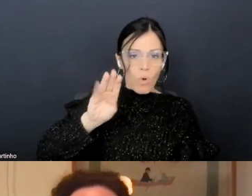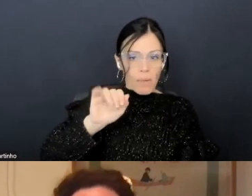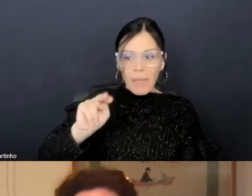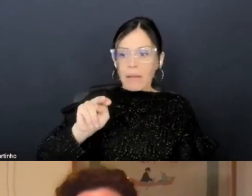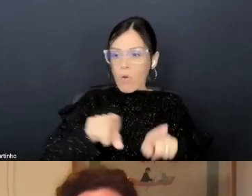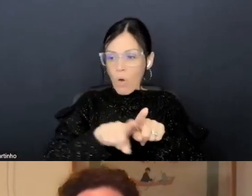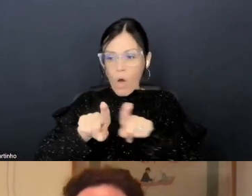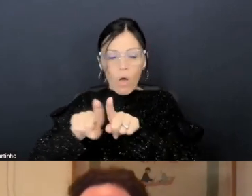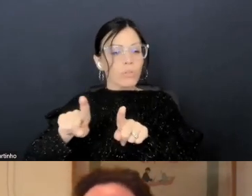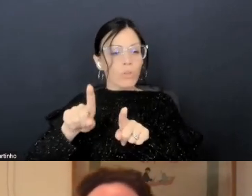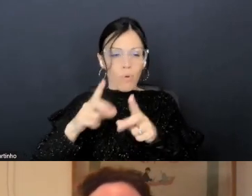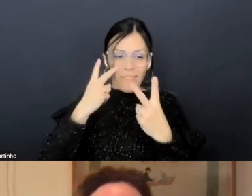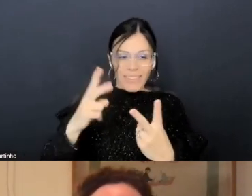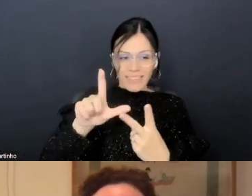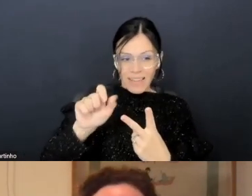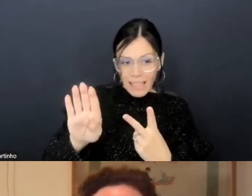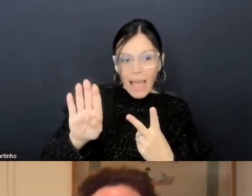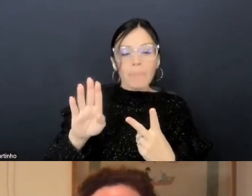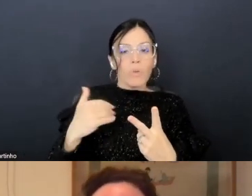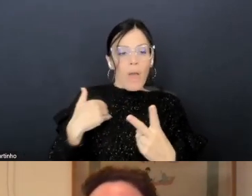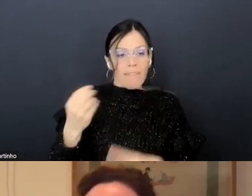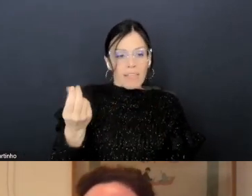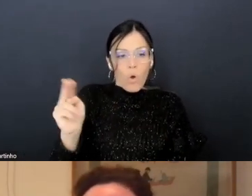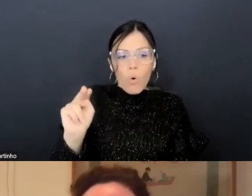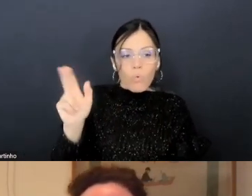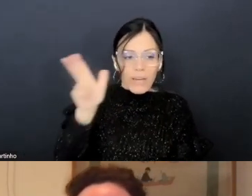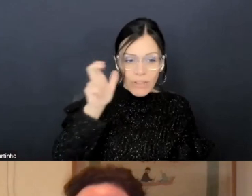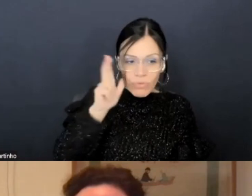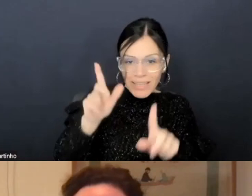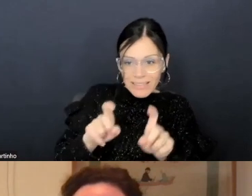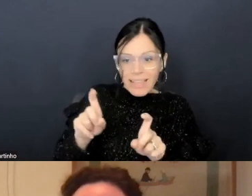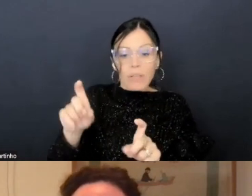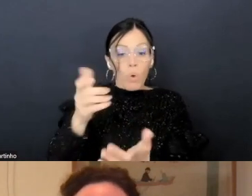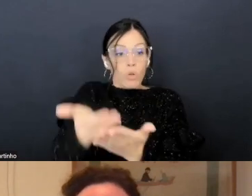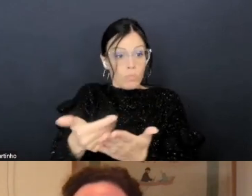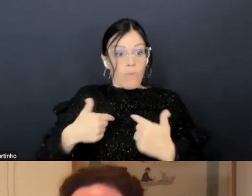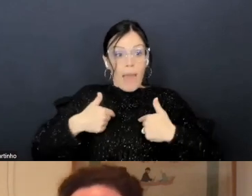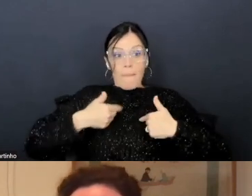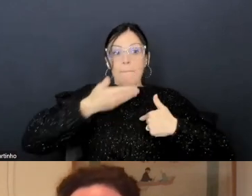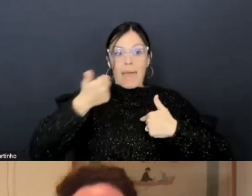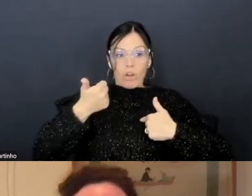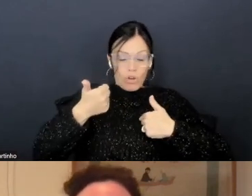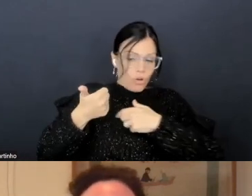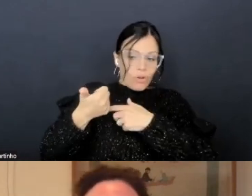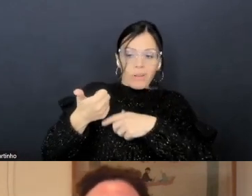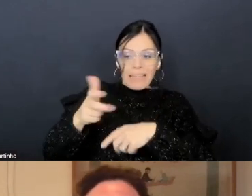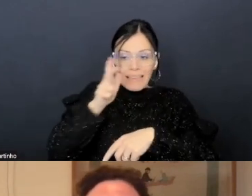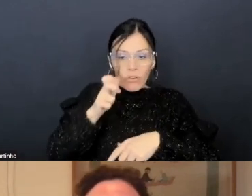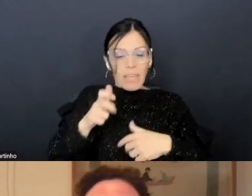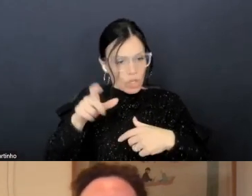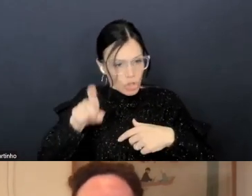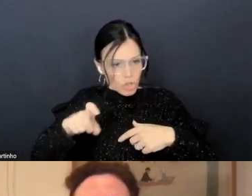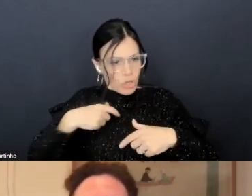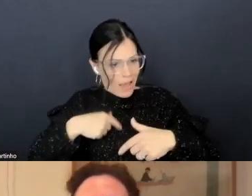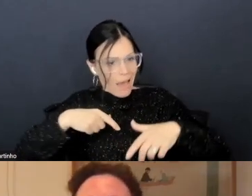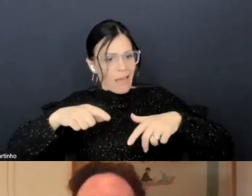his own hearing tested he wanted to prove to edison that he had better hearing and should be the final judge of the recordings but